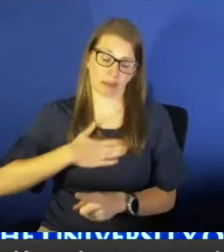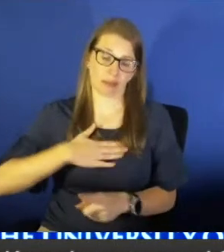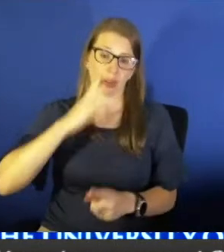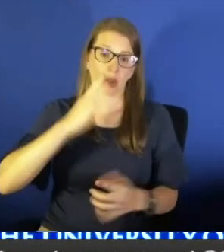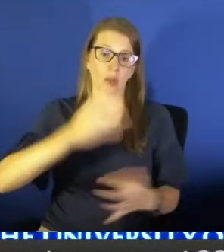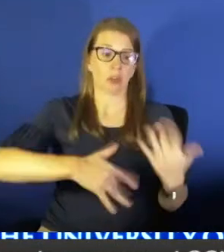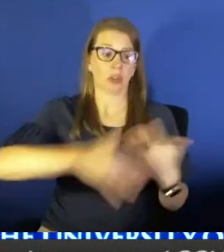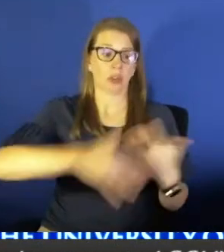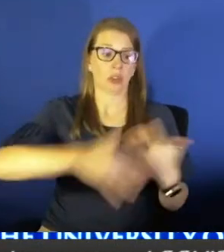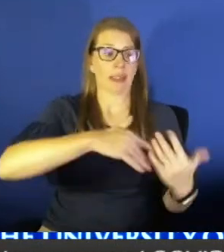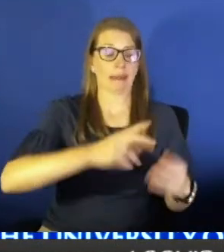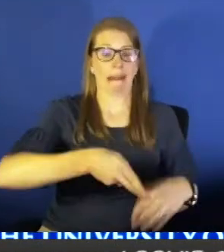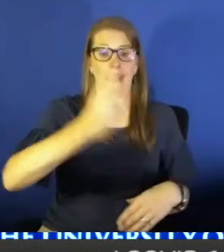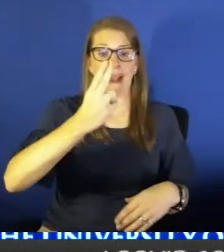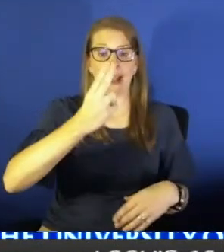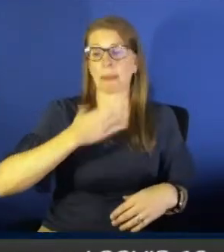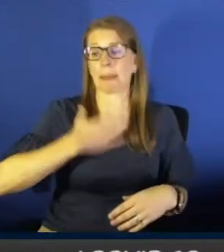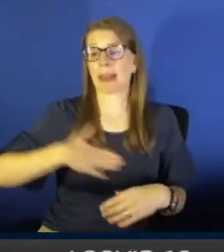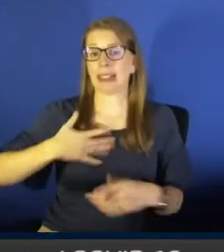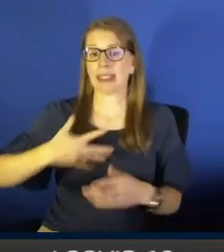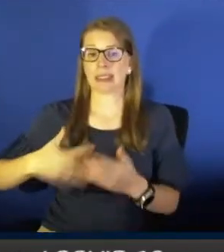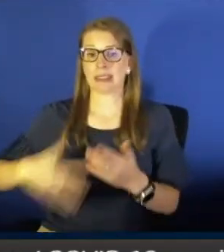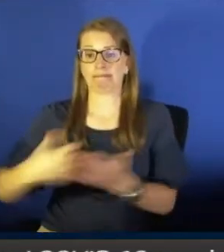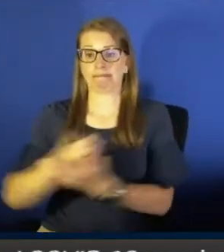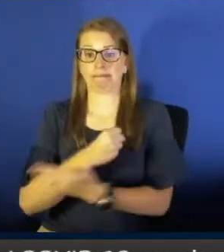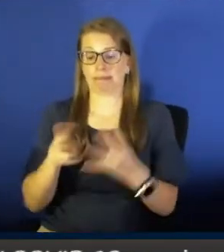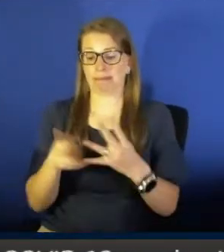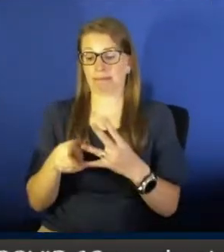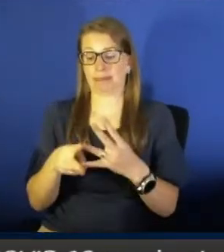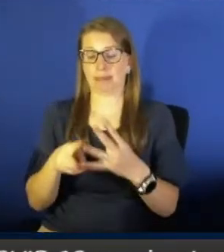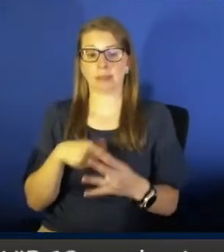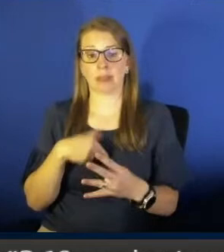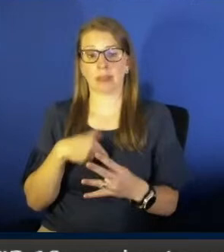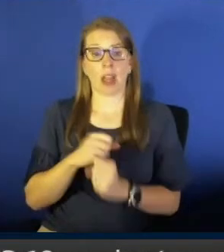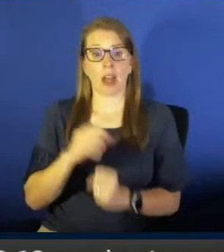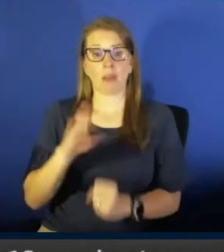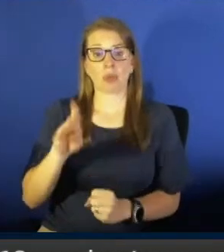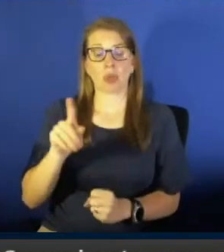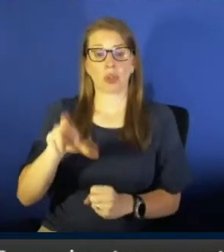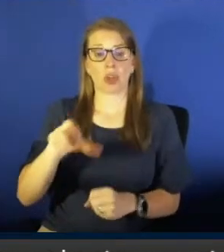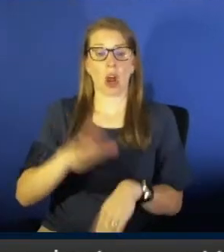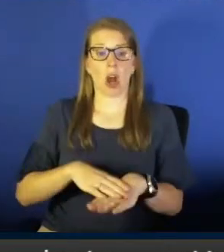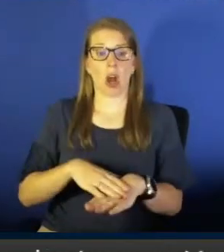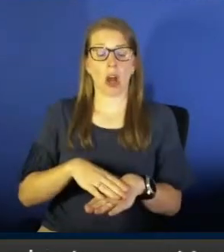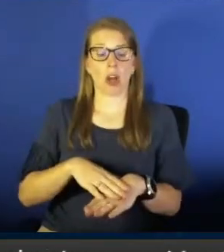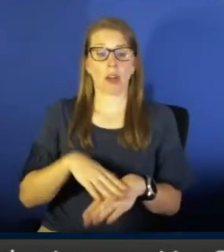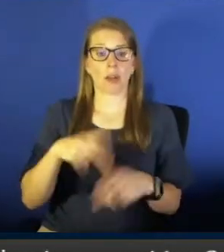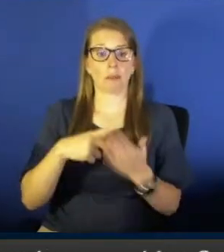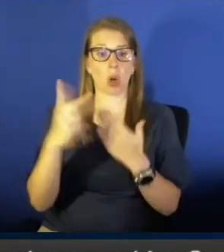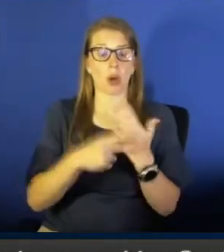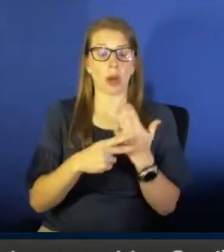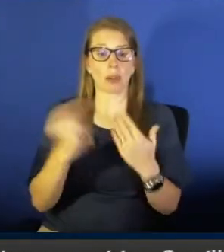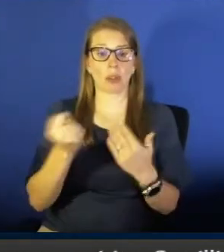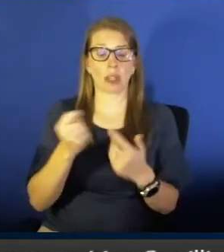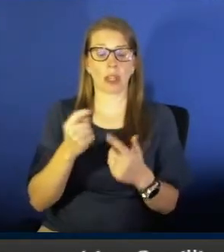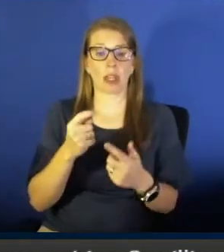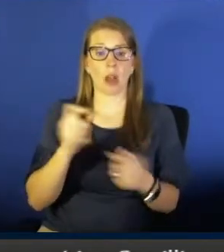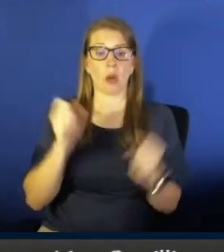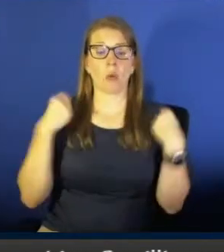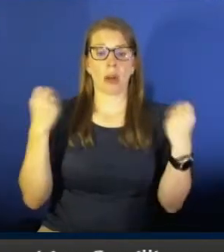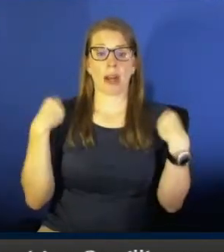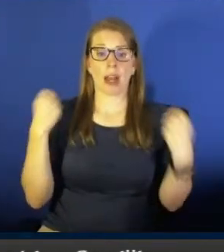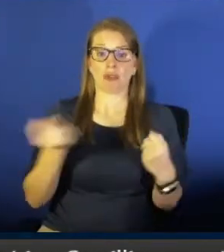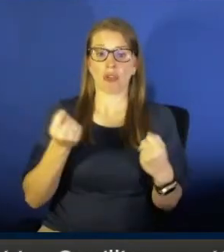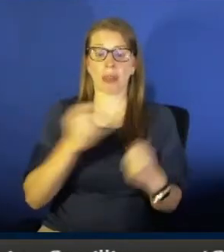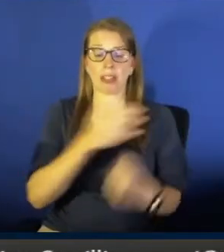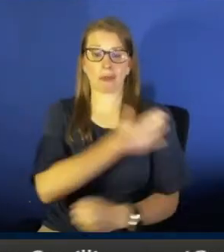of the virus. Please go get that boost. You know, I got my booster on this program on Tuesday. The next day I was out working out. I feel great. My shoulder's a little sore, but